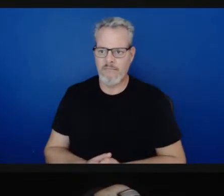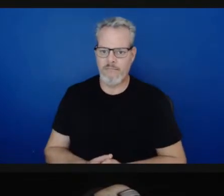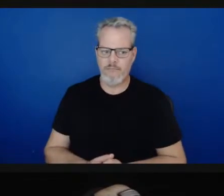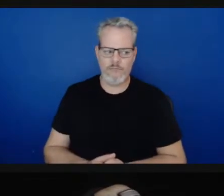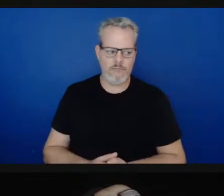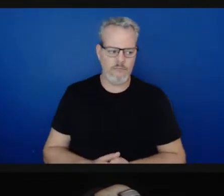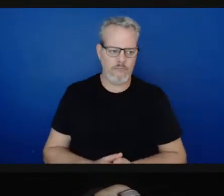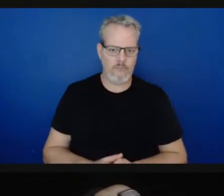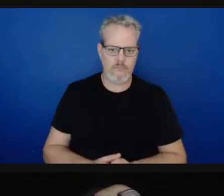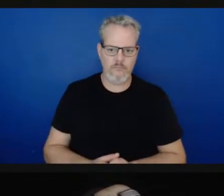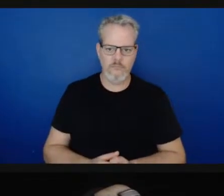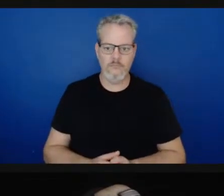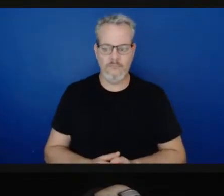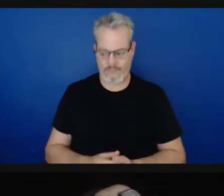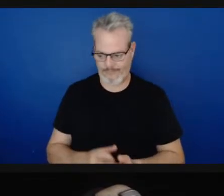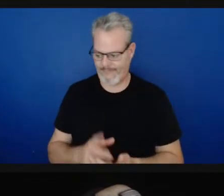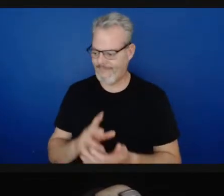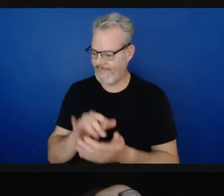So that's Mauna Loa.